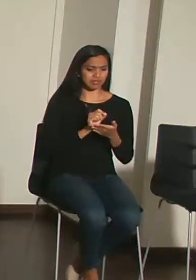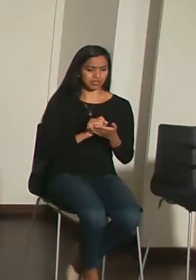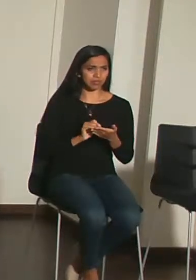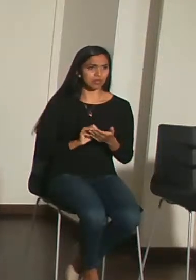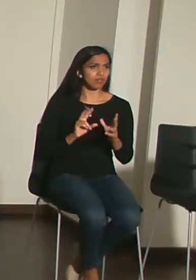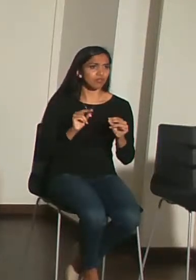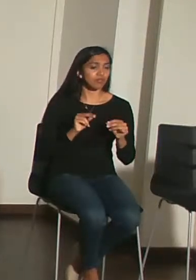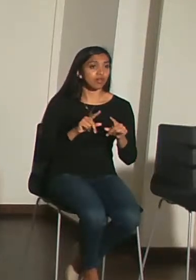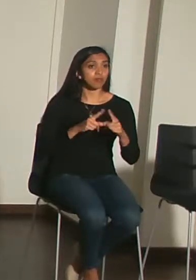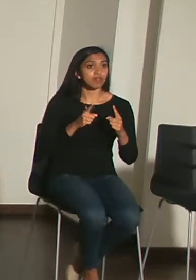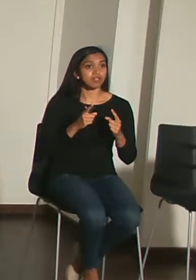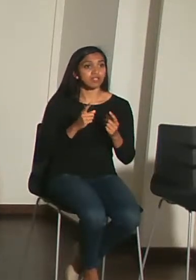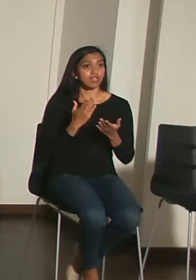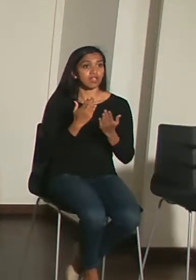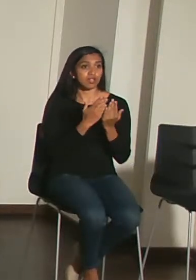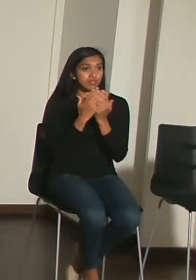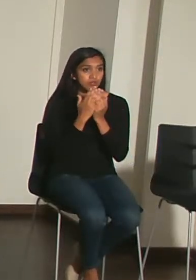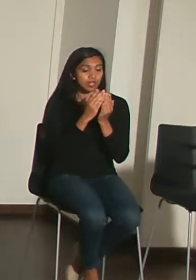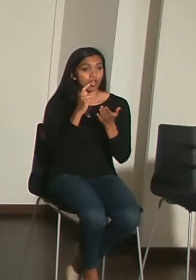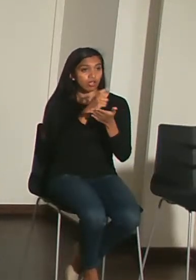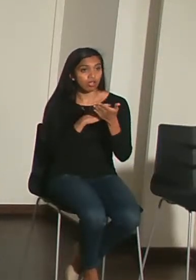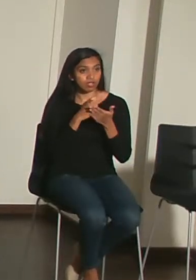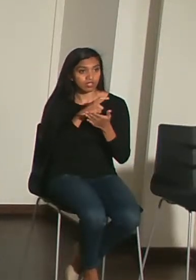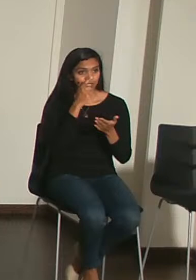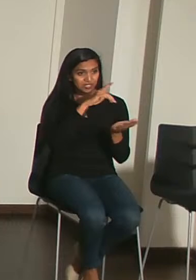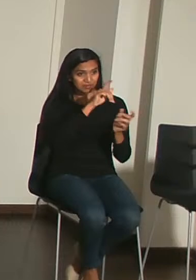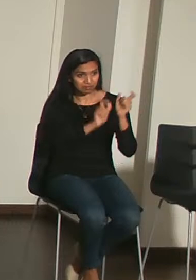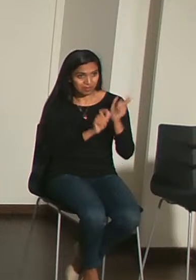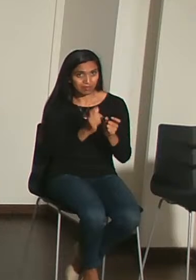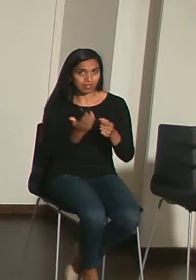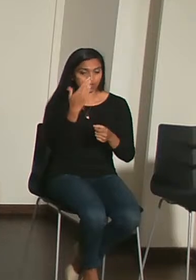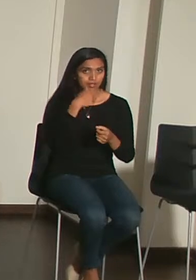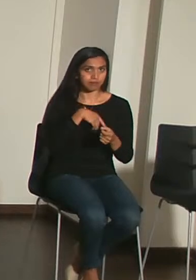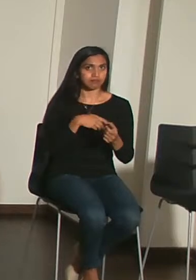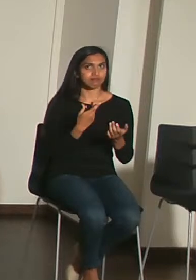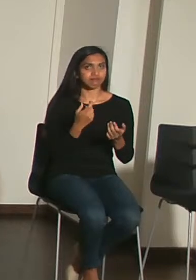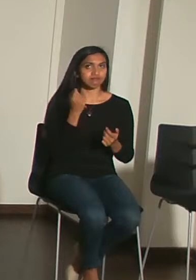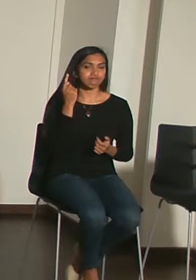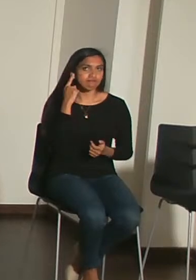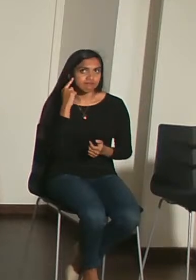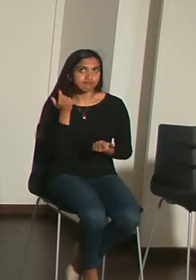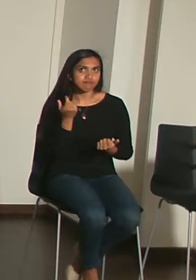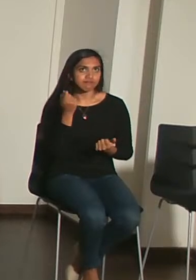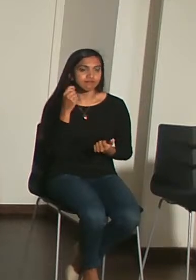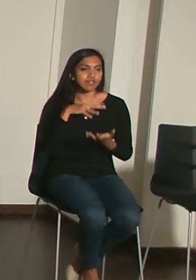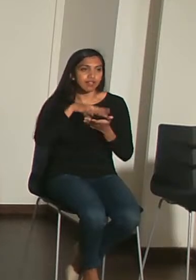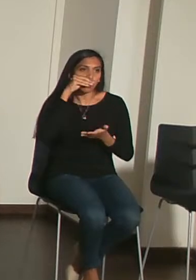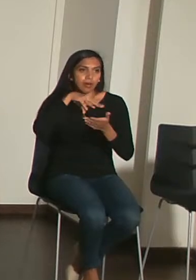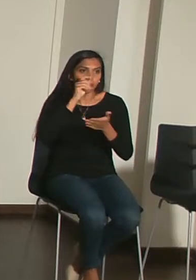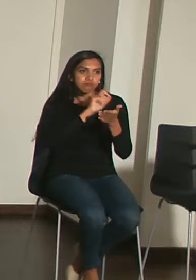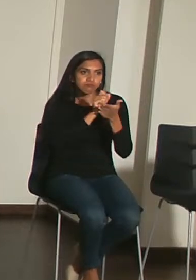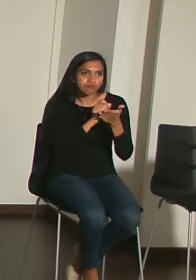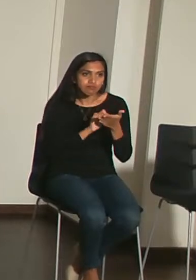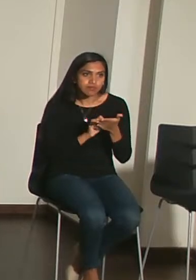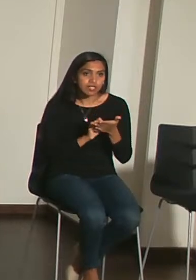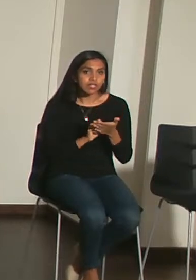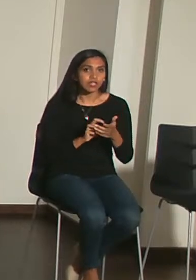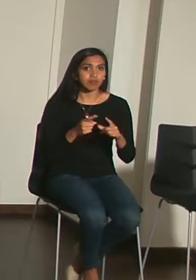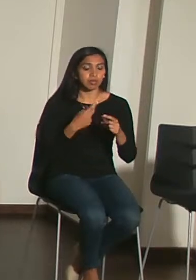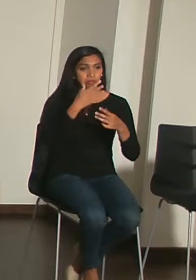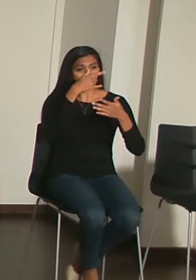university student, I might expect to take notes. But a 10-year-old, maybe not. They remember the artist's